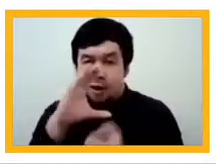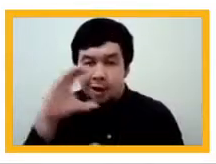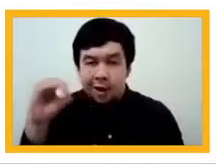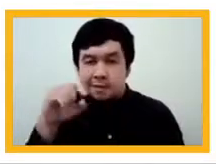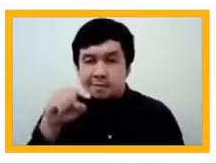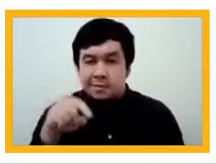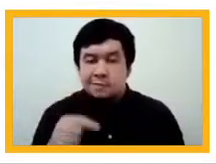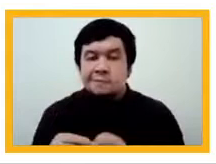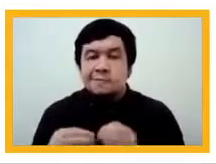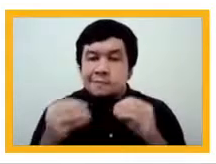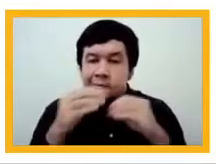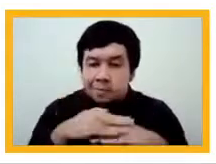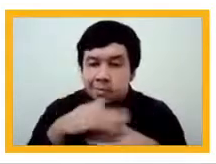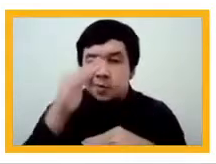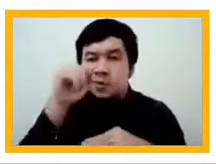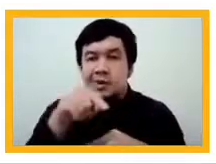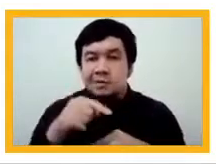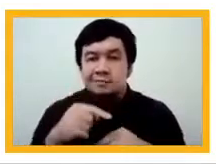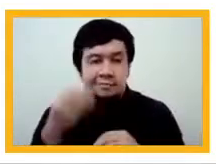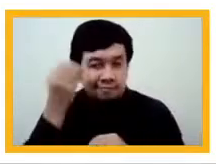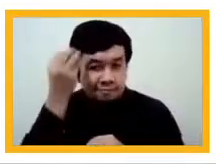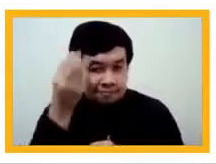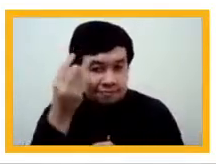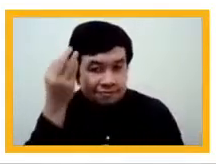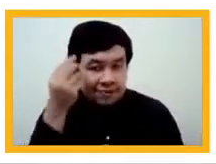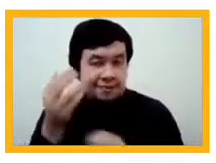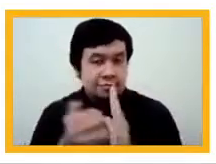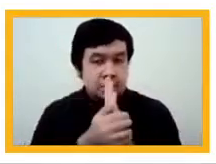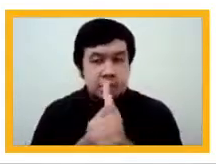cognitive abilities, and not just pure,